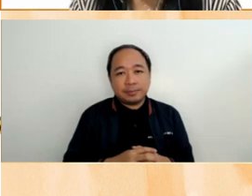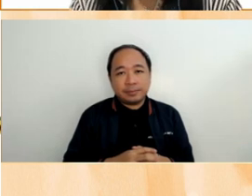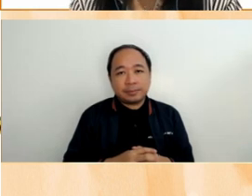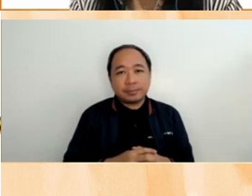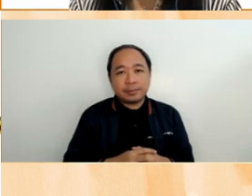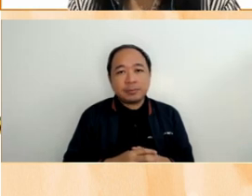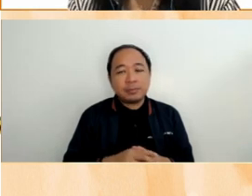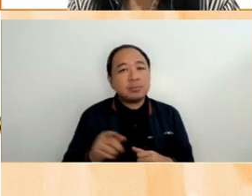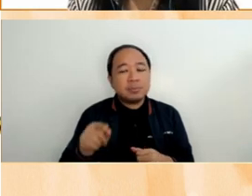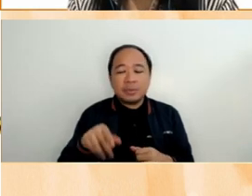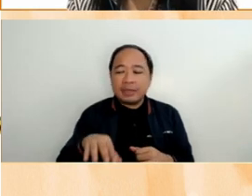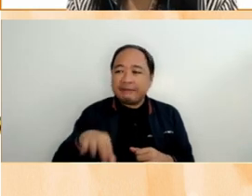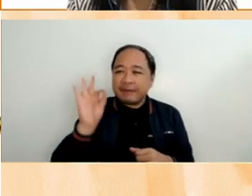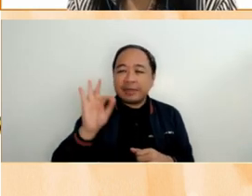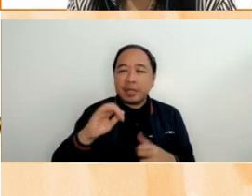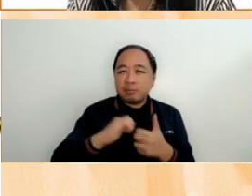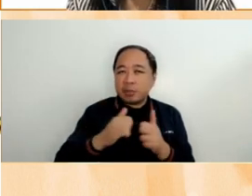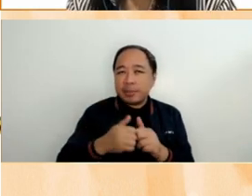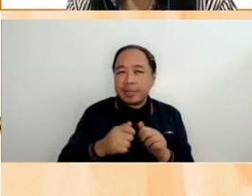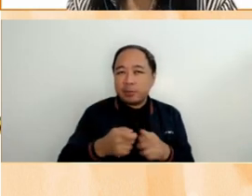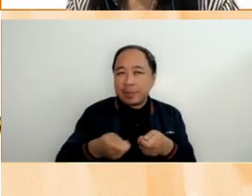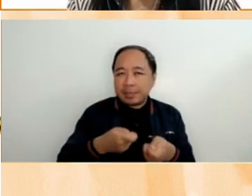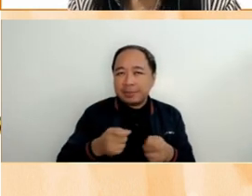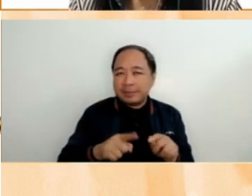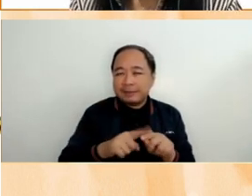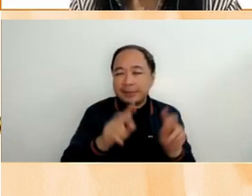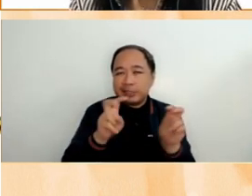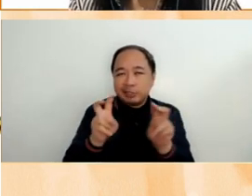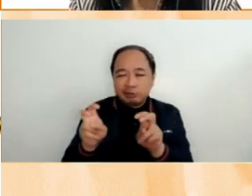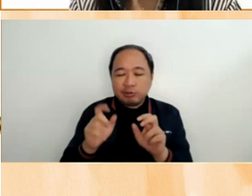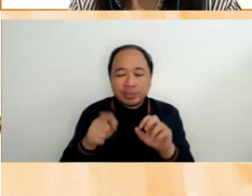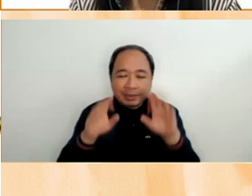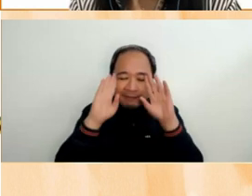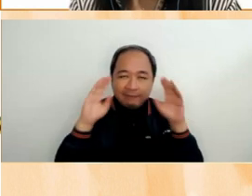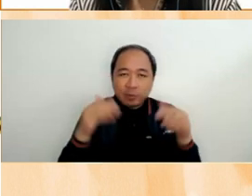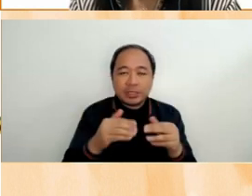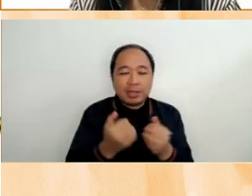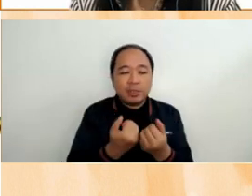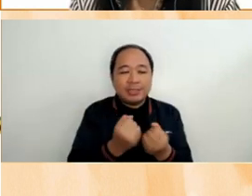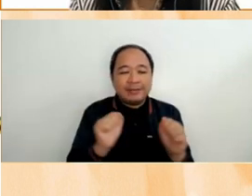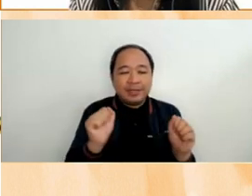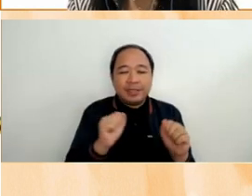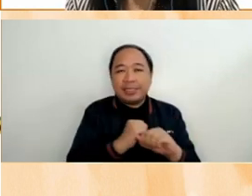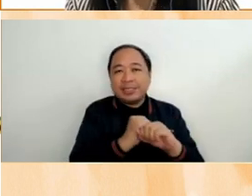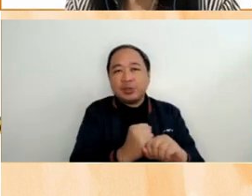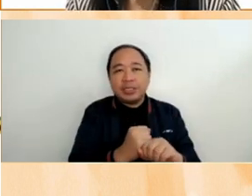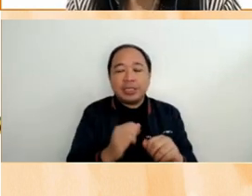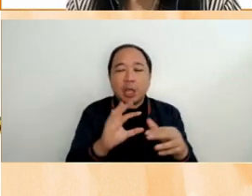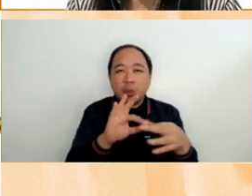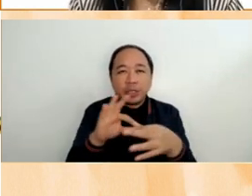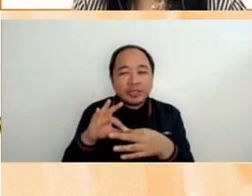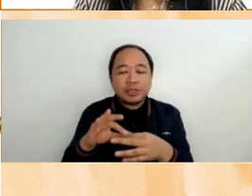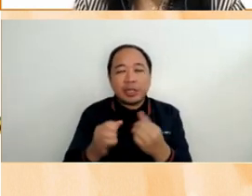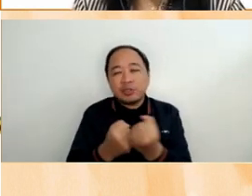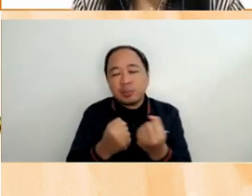after the identification of problems and management of different issues, we shall focus on security, connection,